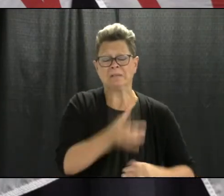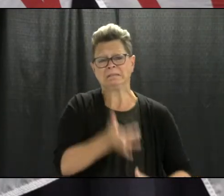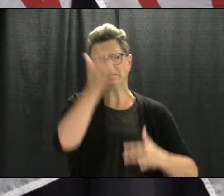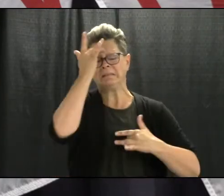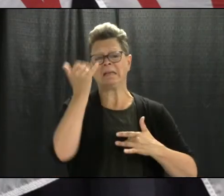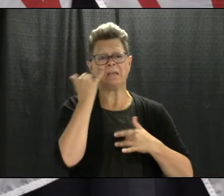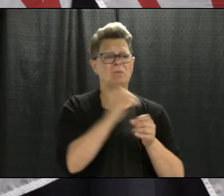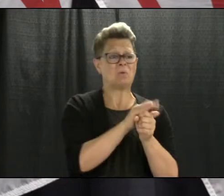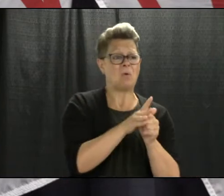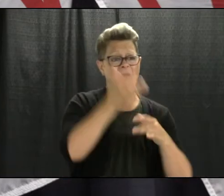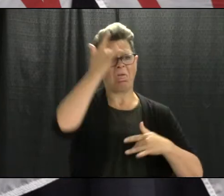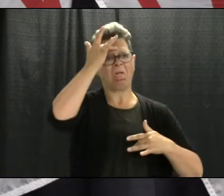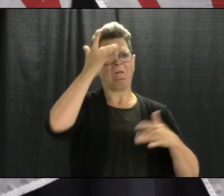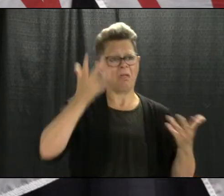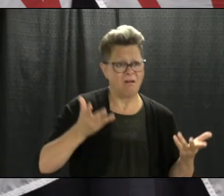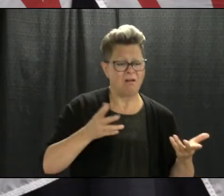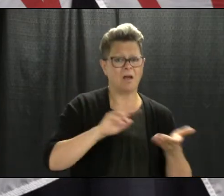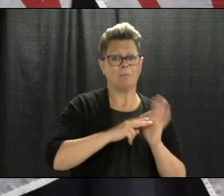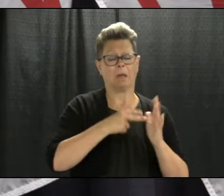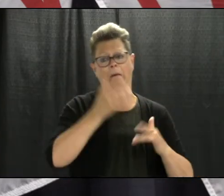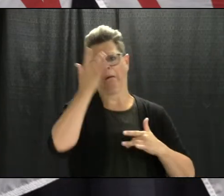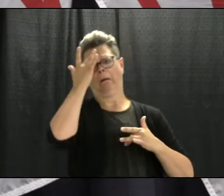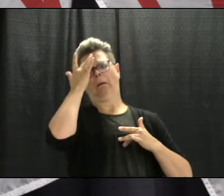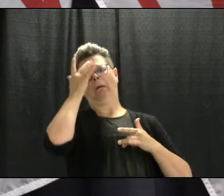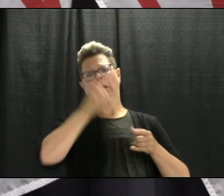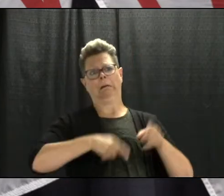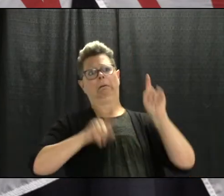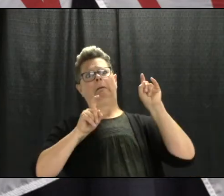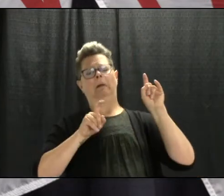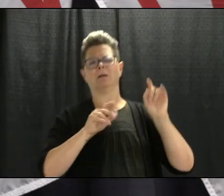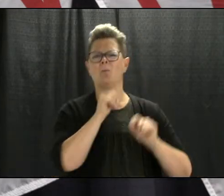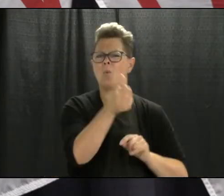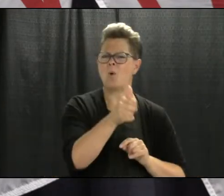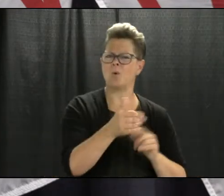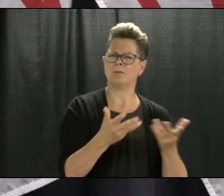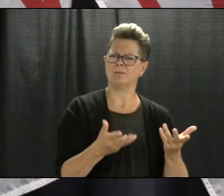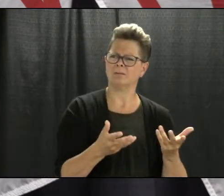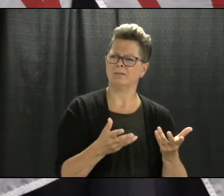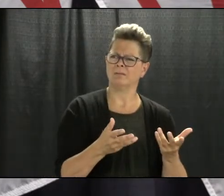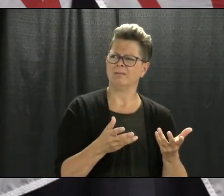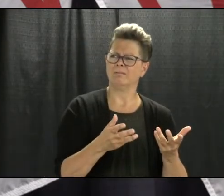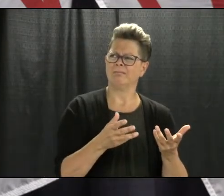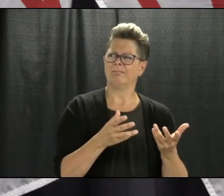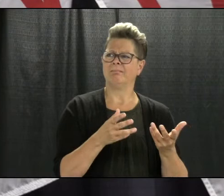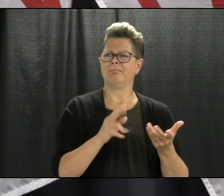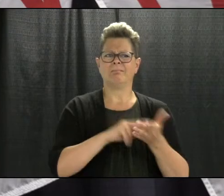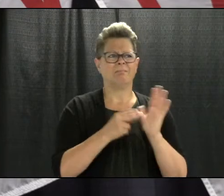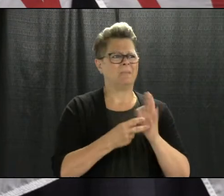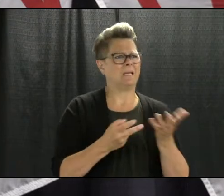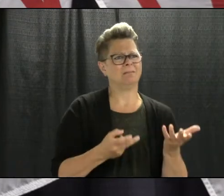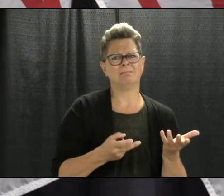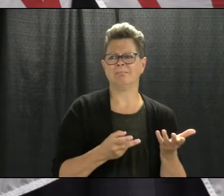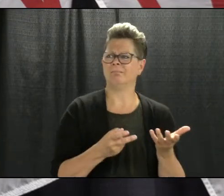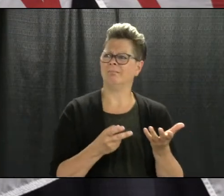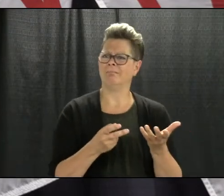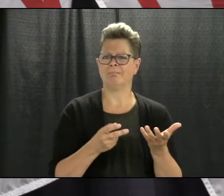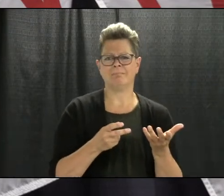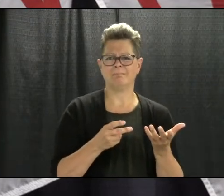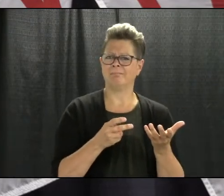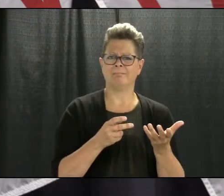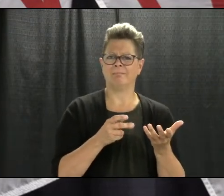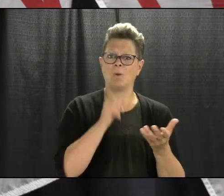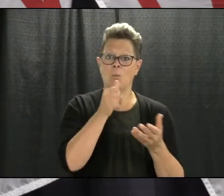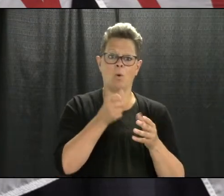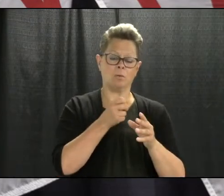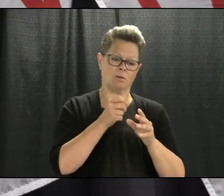that? Again, like I said, it's very unlikely they're going to get very sick from COVID. Very unlikely they're going to have an adverse event from the